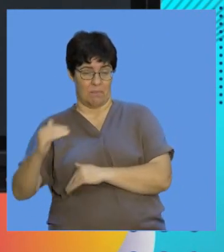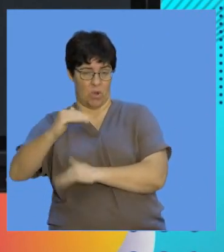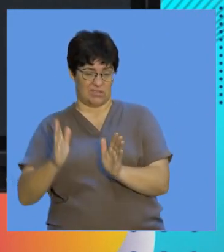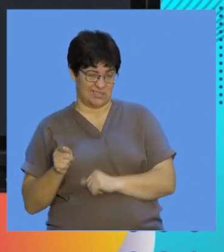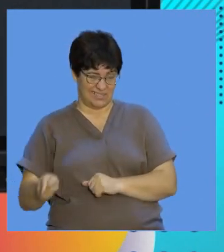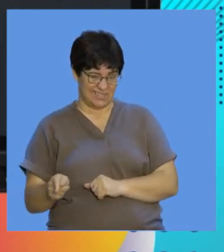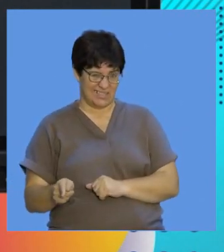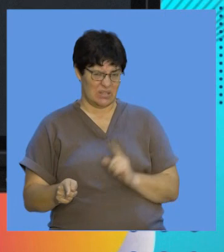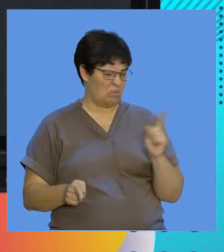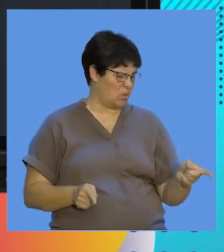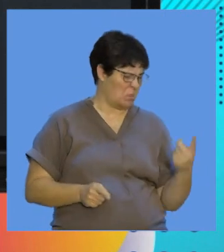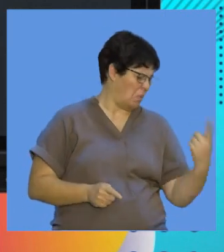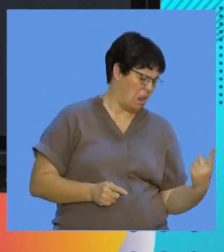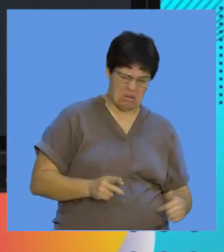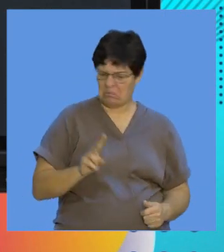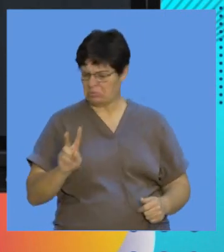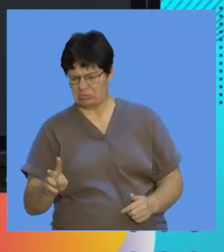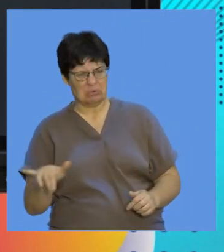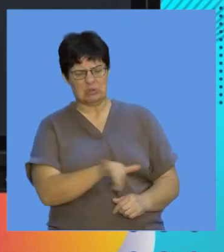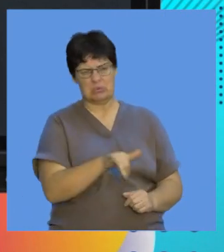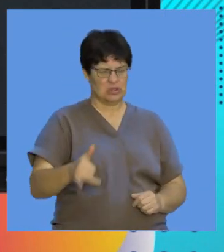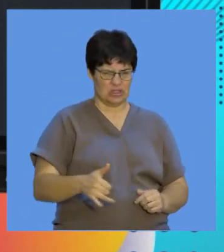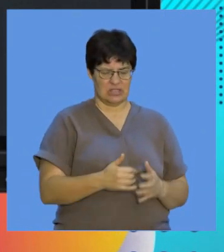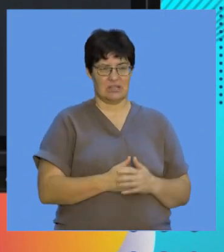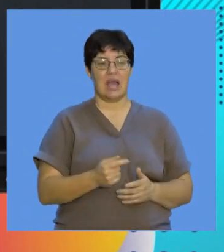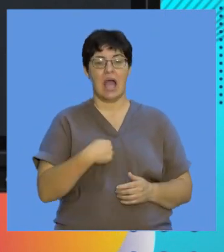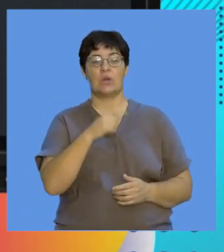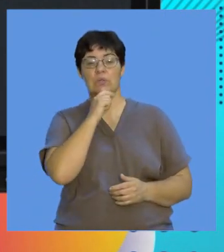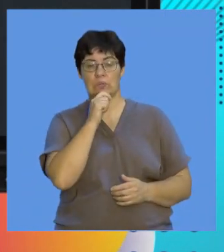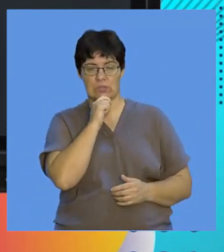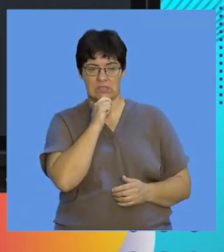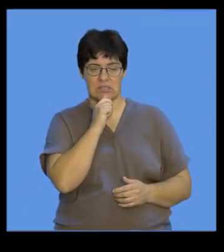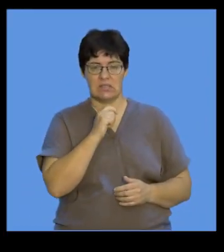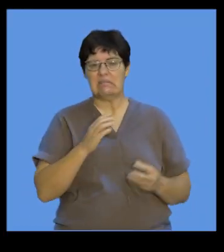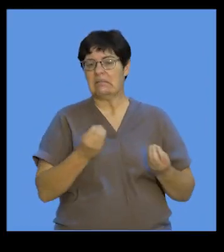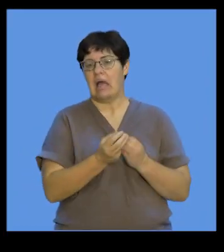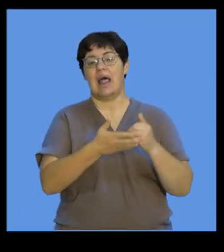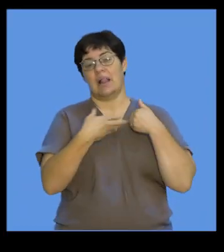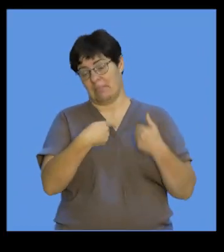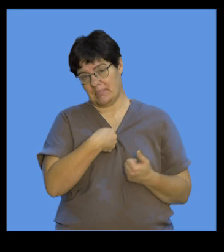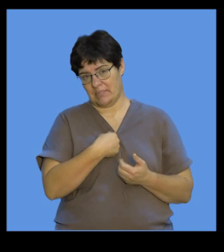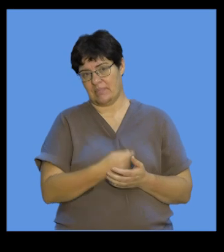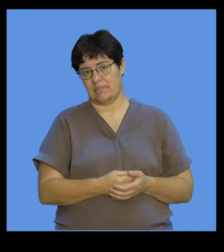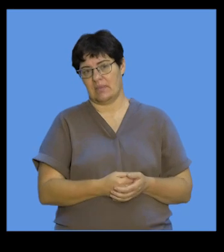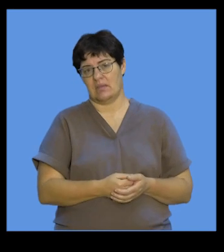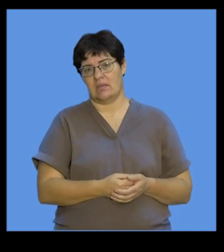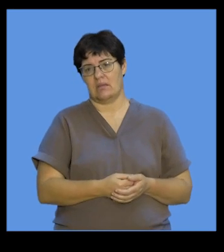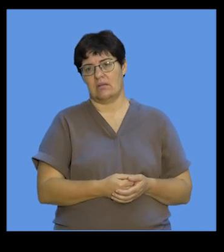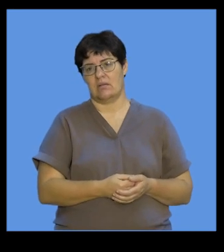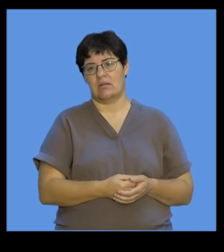one was one and which one was two. So I'm going to use subscripts that help me. I'm going to use a little B for the